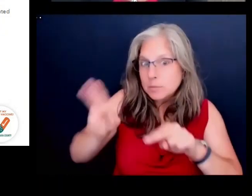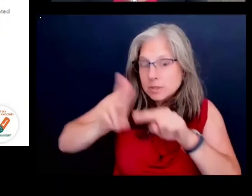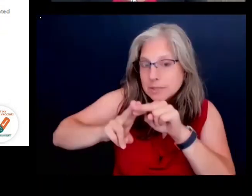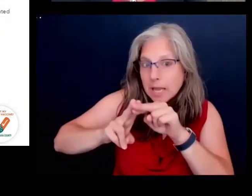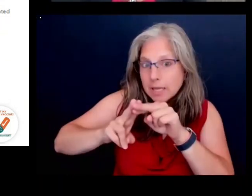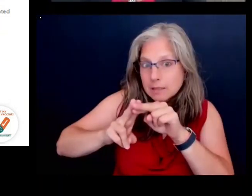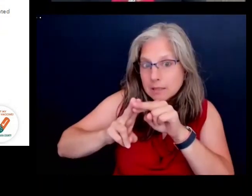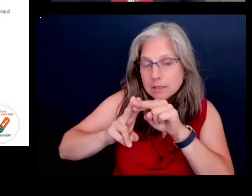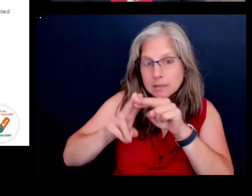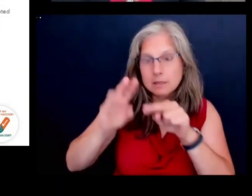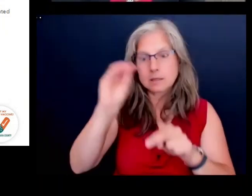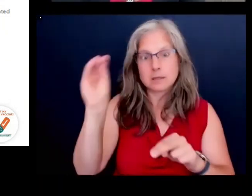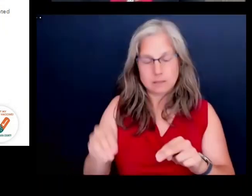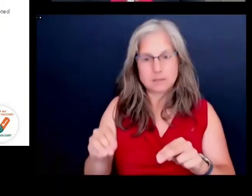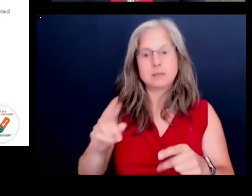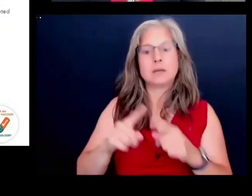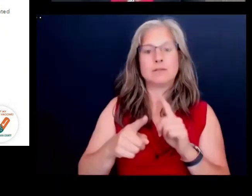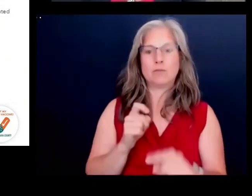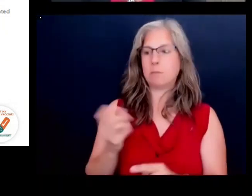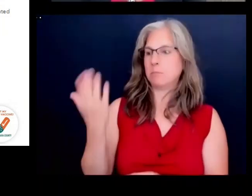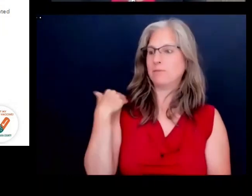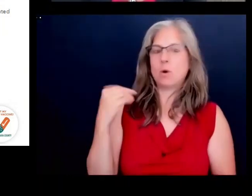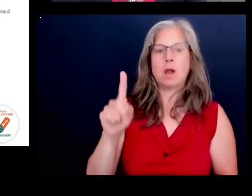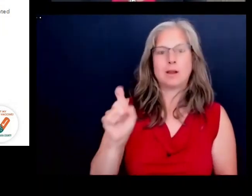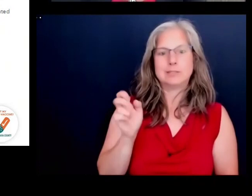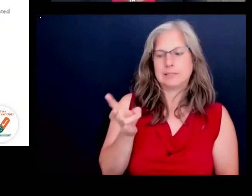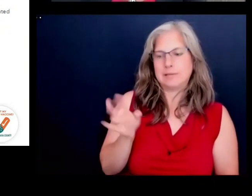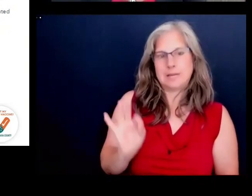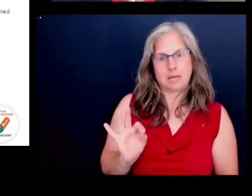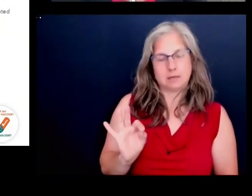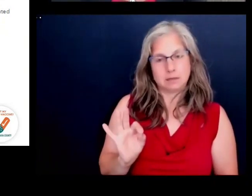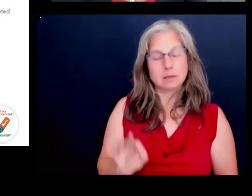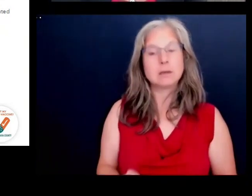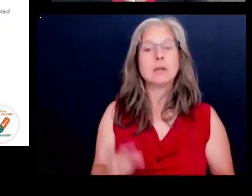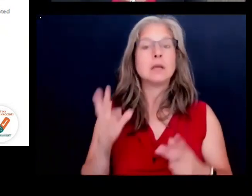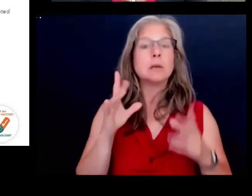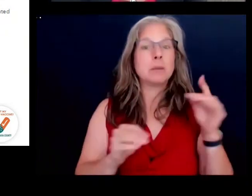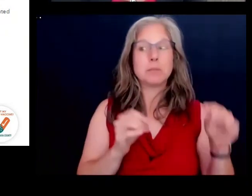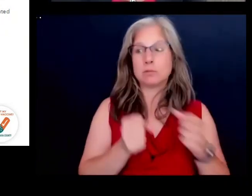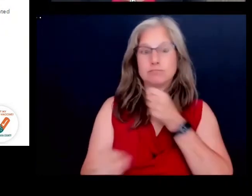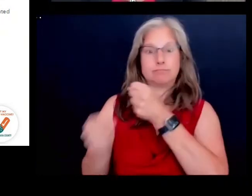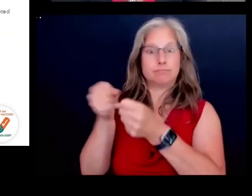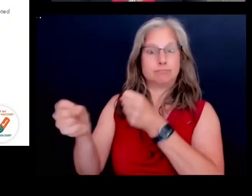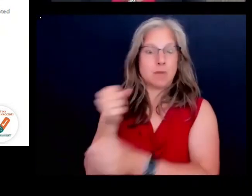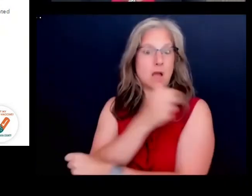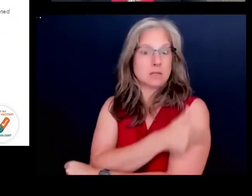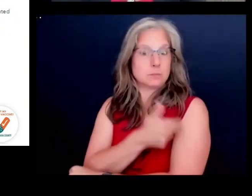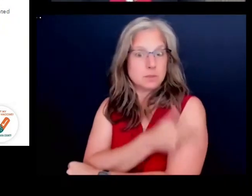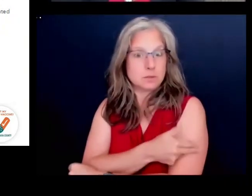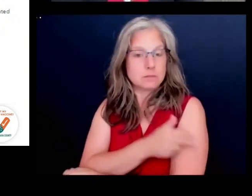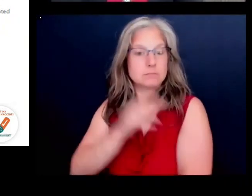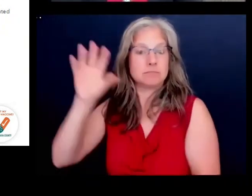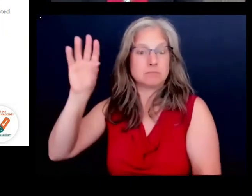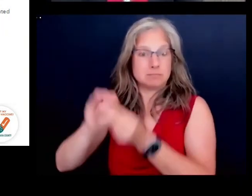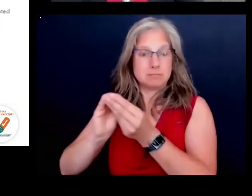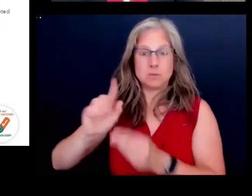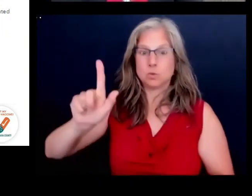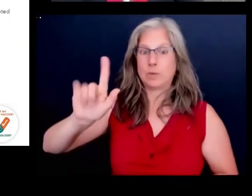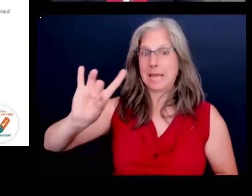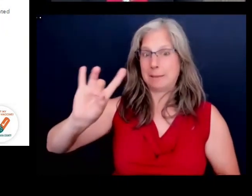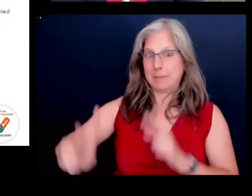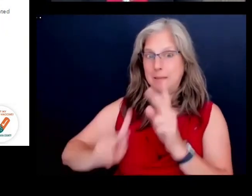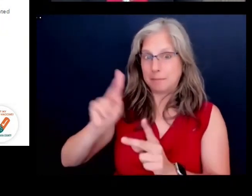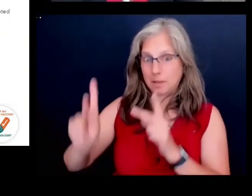a 2-week average of 179. Our hospitalization, we have